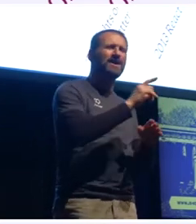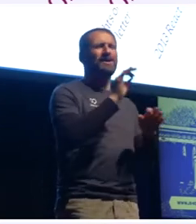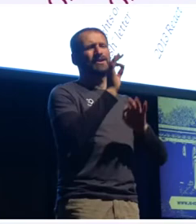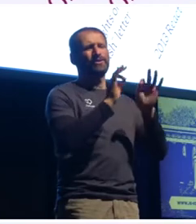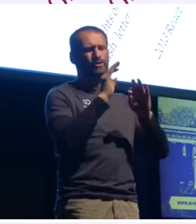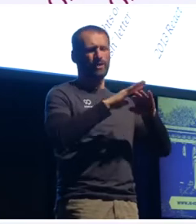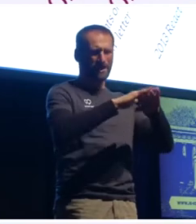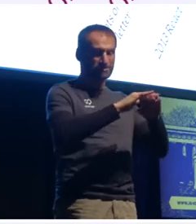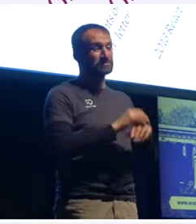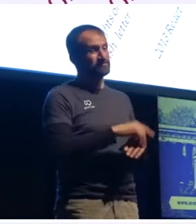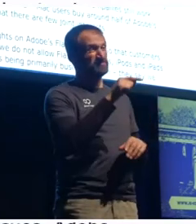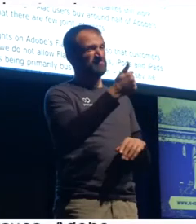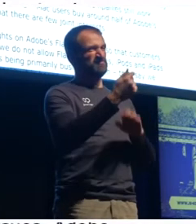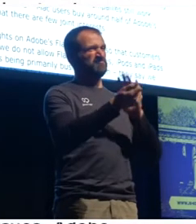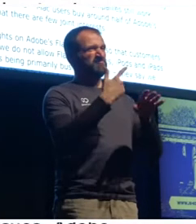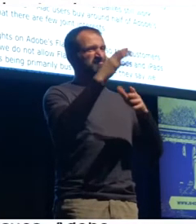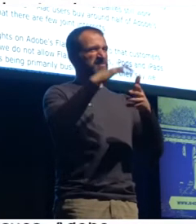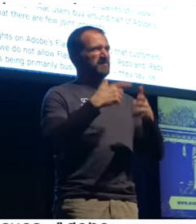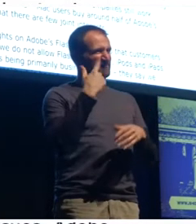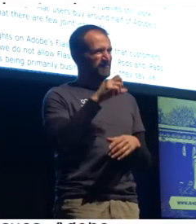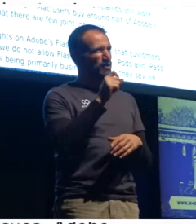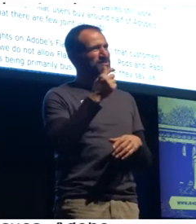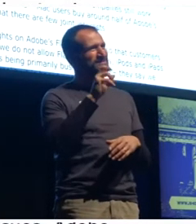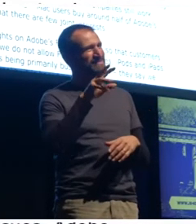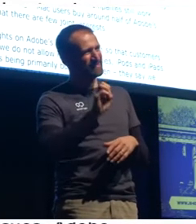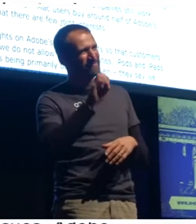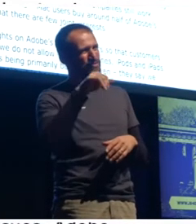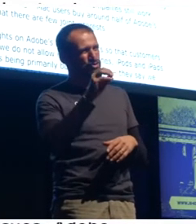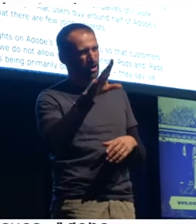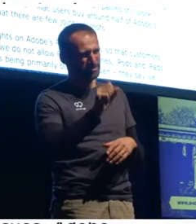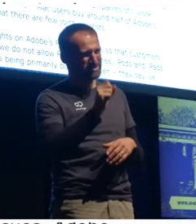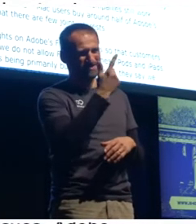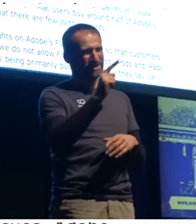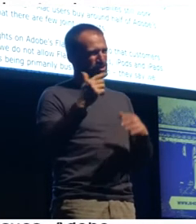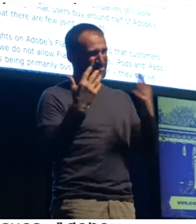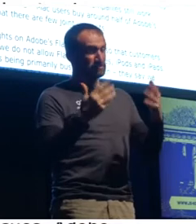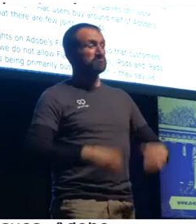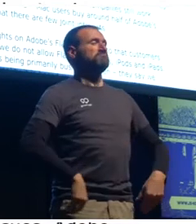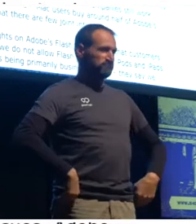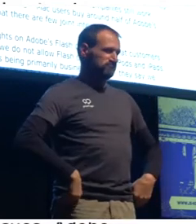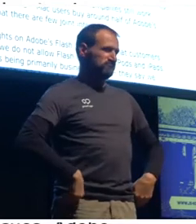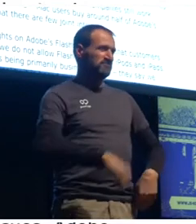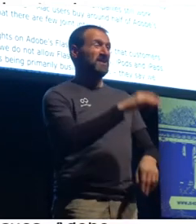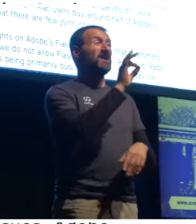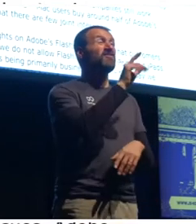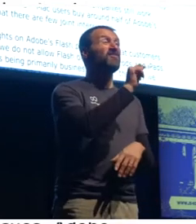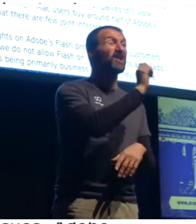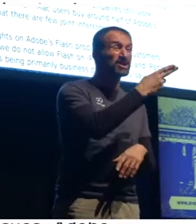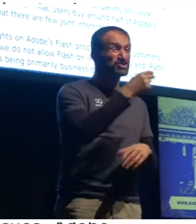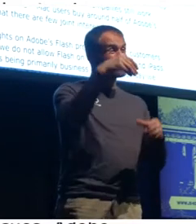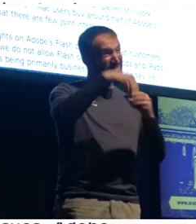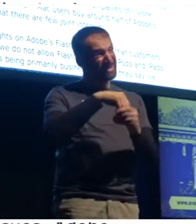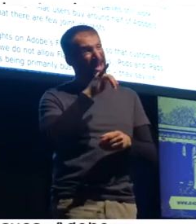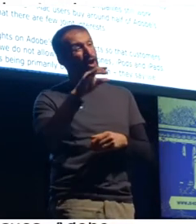Jobs around 2010. What he said was basically, Flash is not going to happen ever in iOS. Goodbye, Flash. And